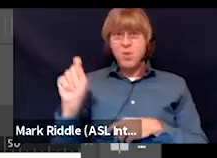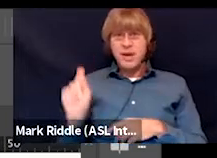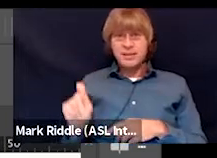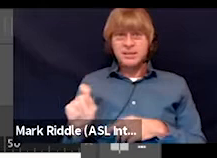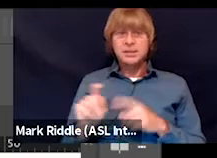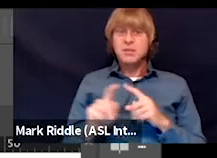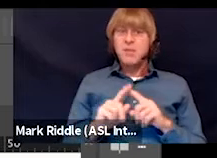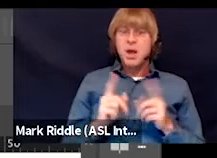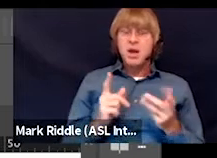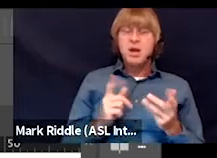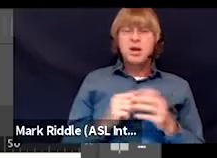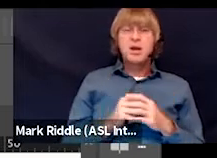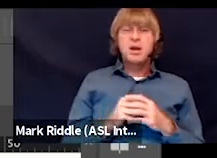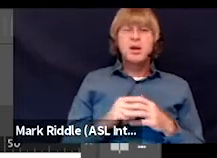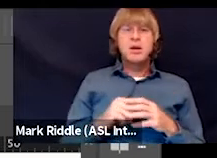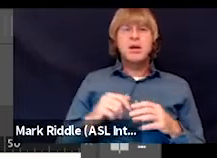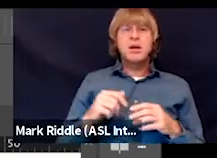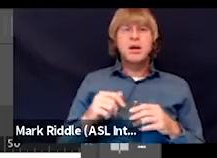can